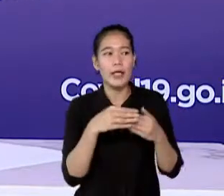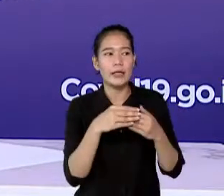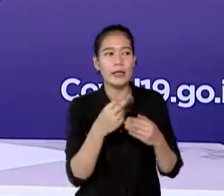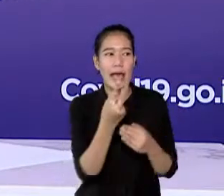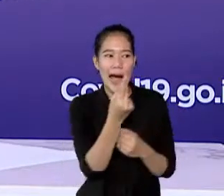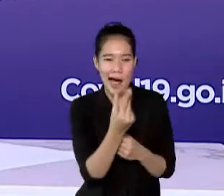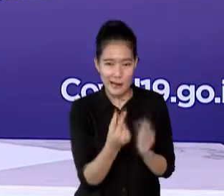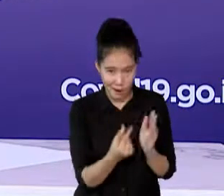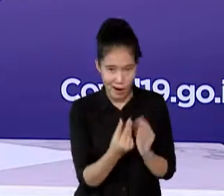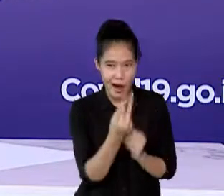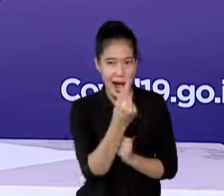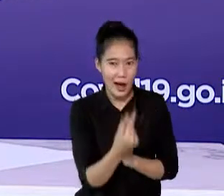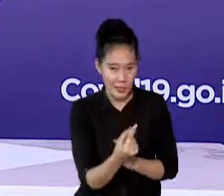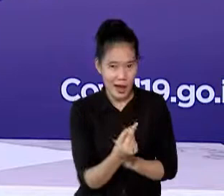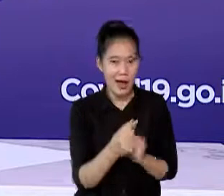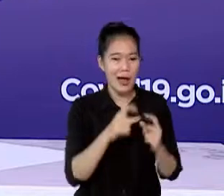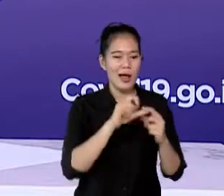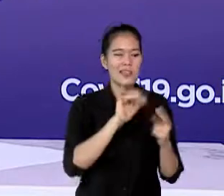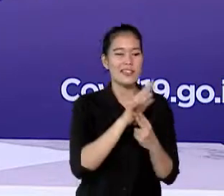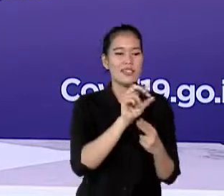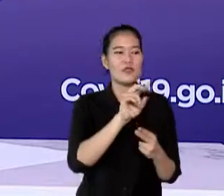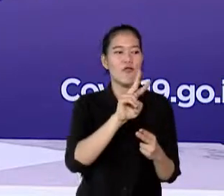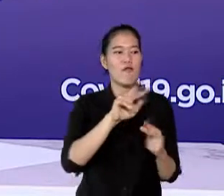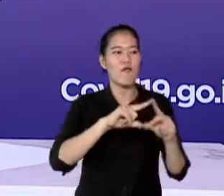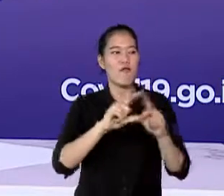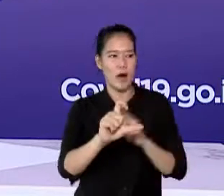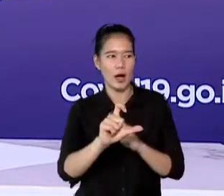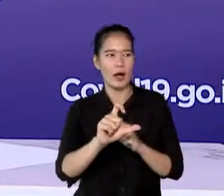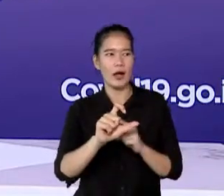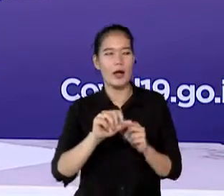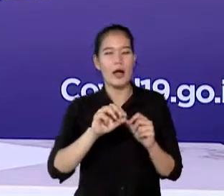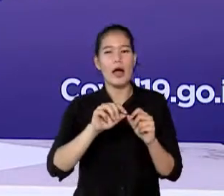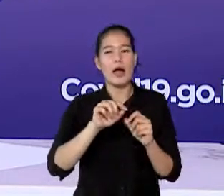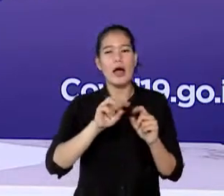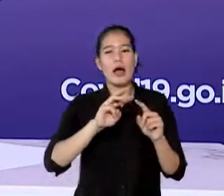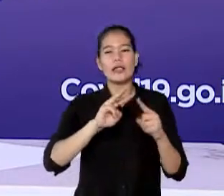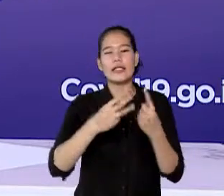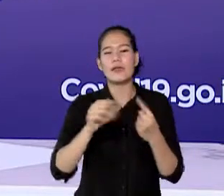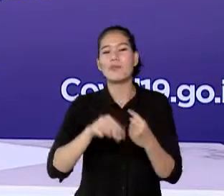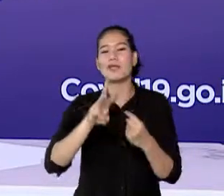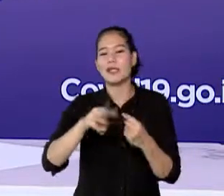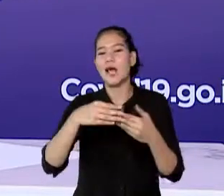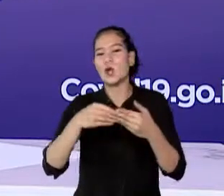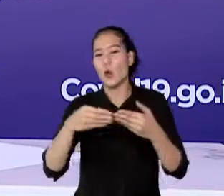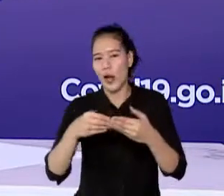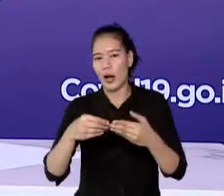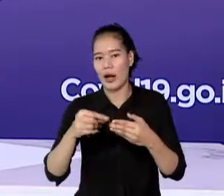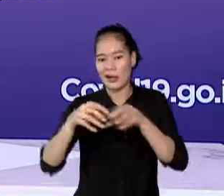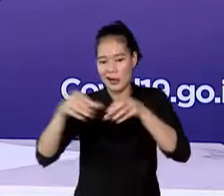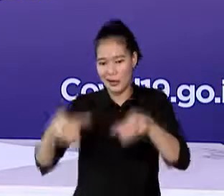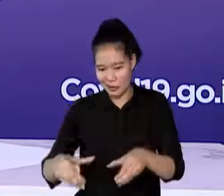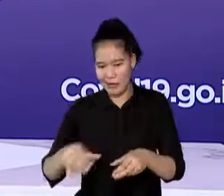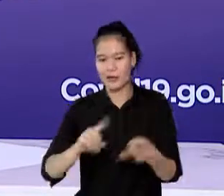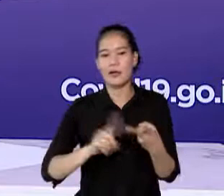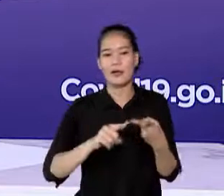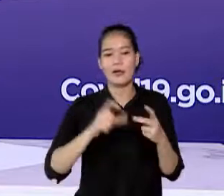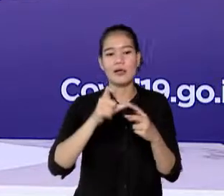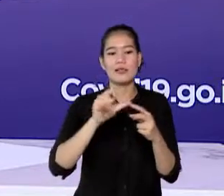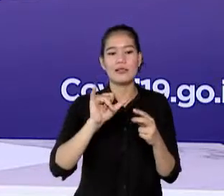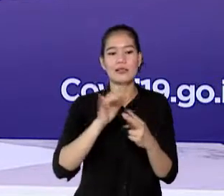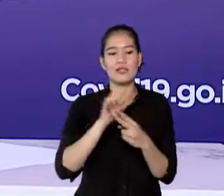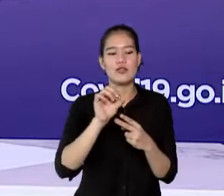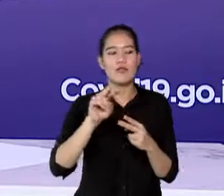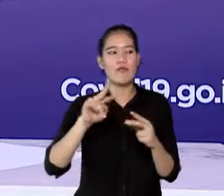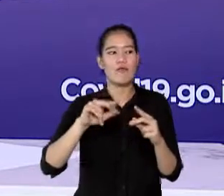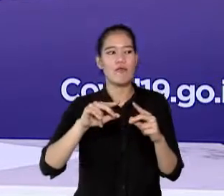Sinovac cost $13.3 per dose, Novavax